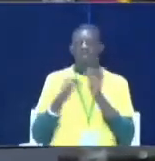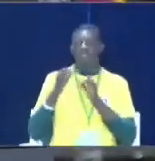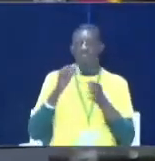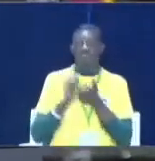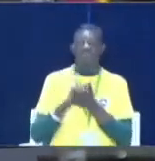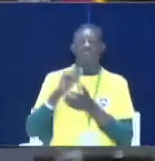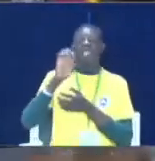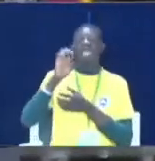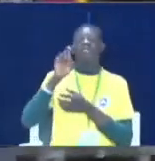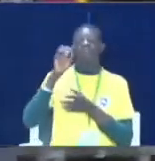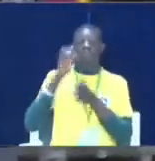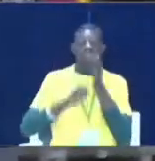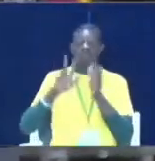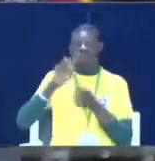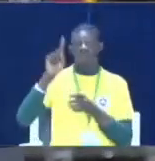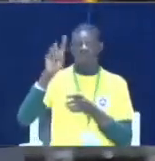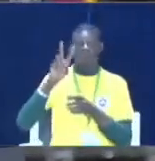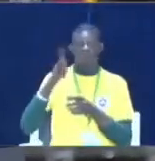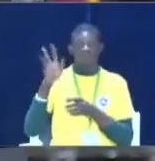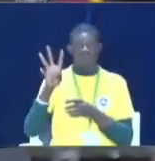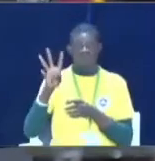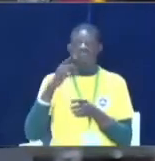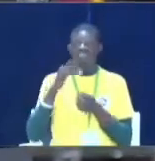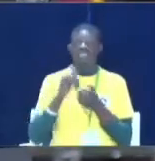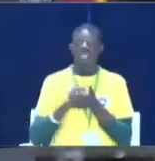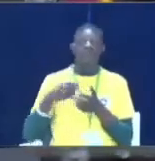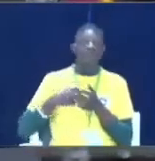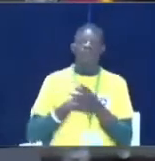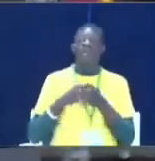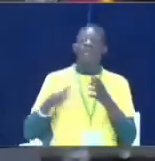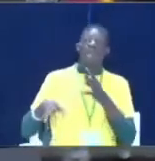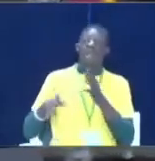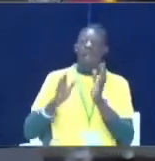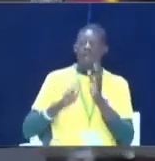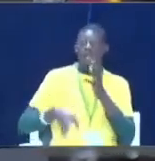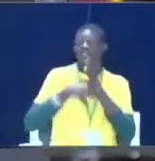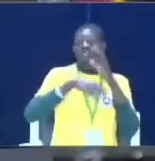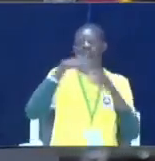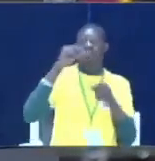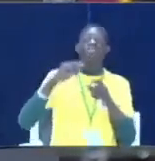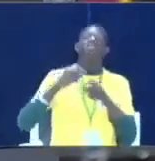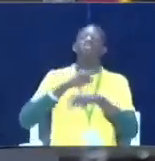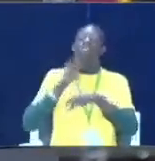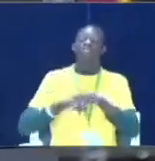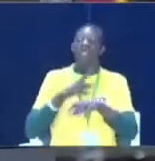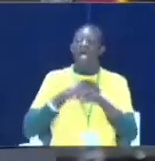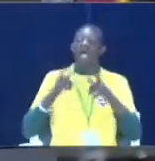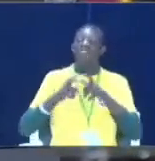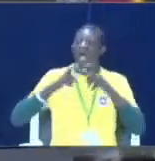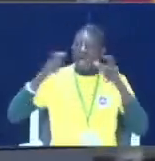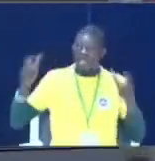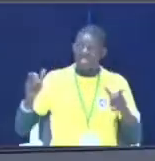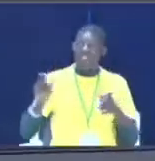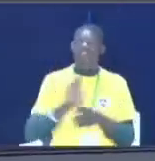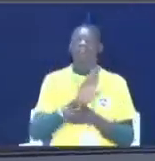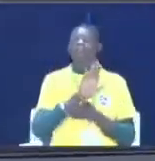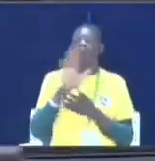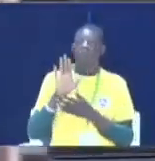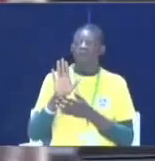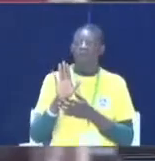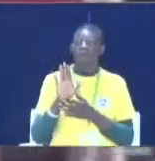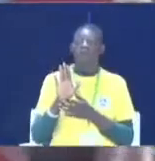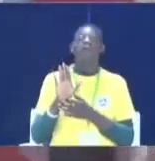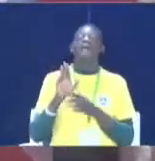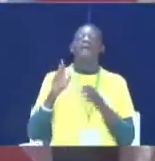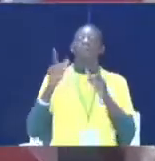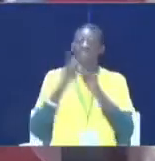34 verse 24. Exodus 34, 24. He said, for I will cast out the nations before thee and enlarge thy borders. That is the Lord